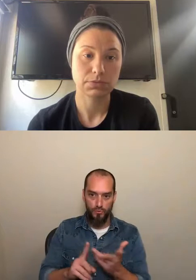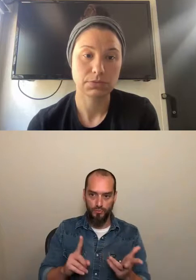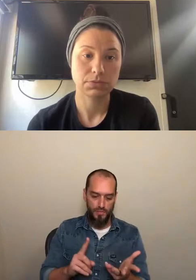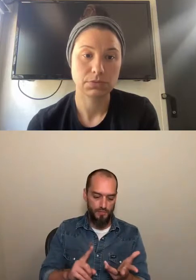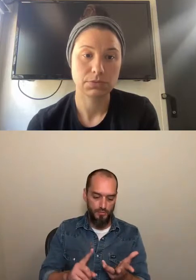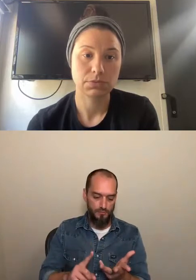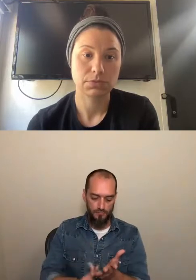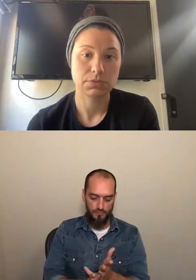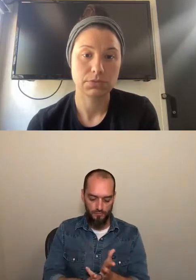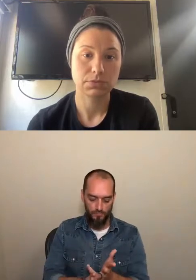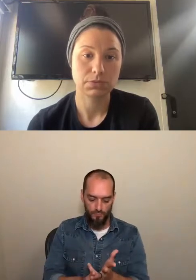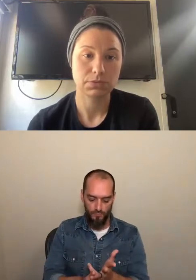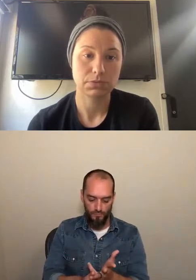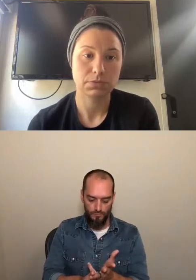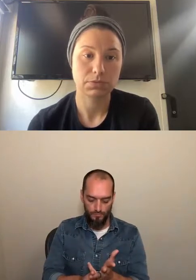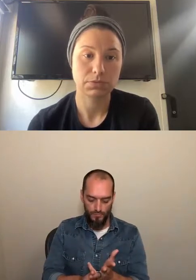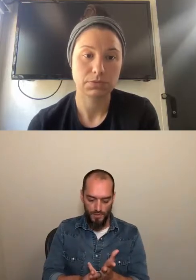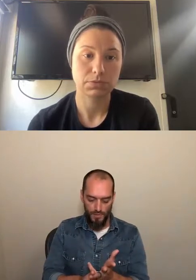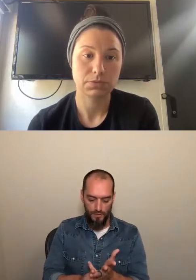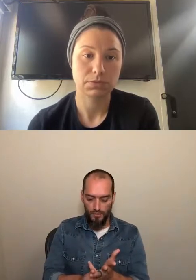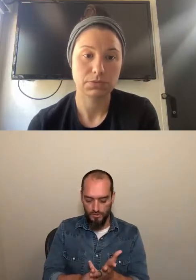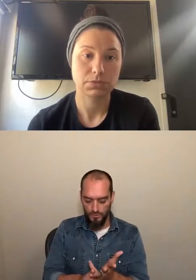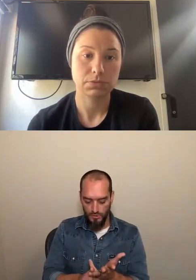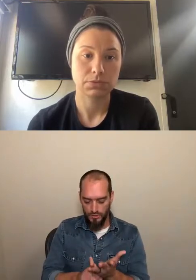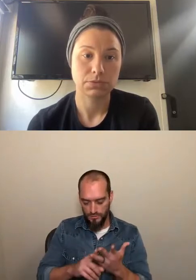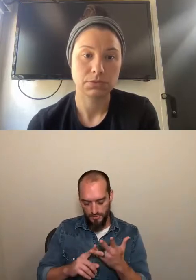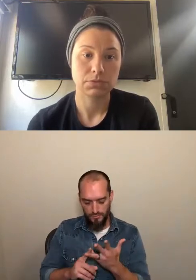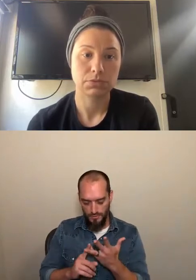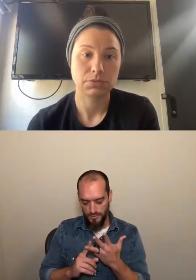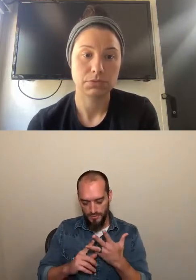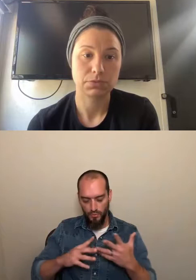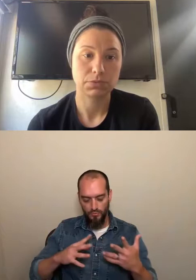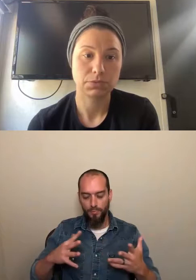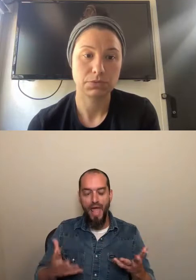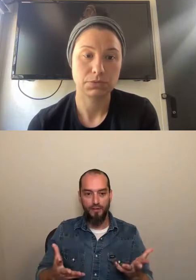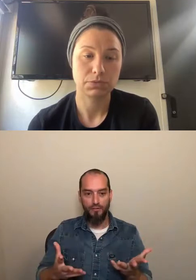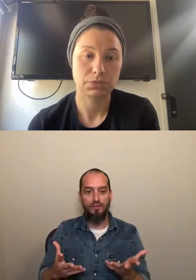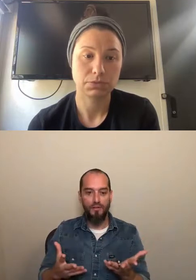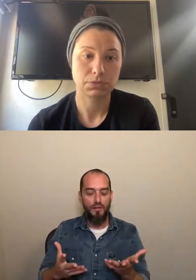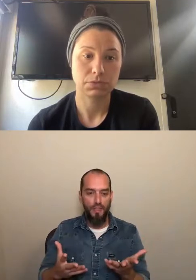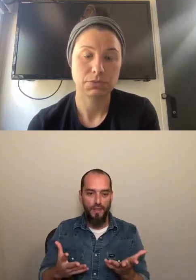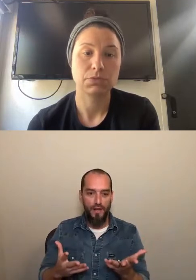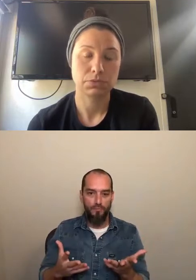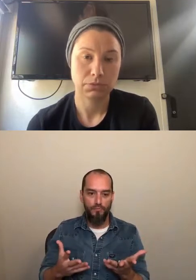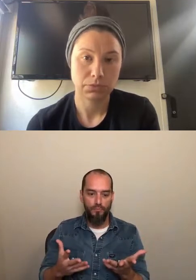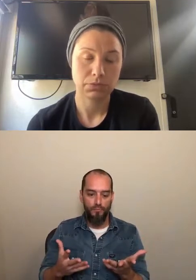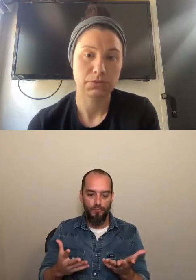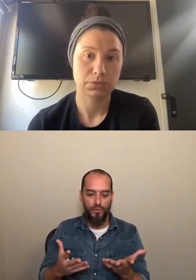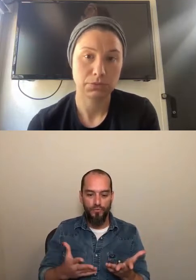do mold remediation. And then also just, and this is more of a pattern that